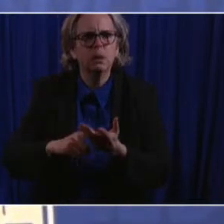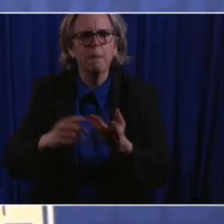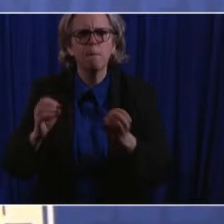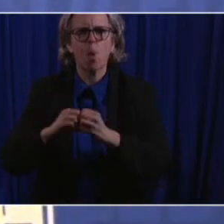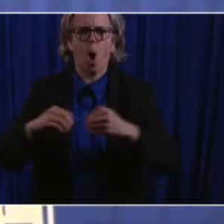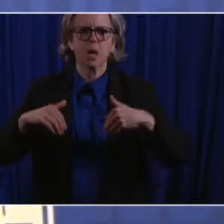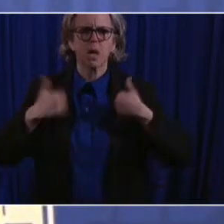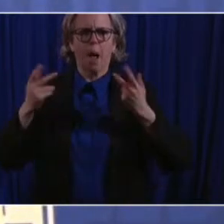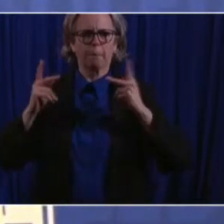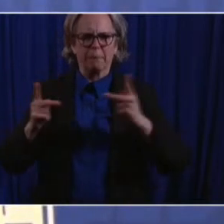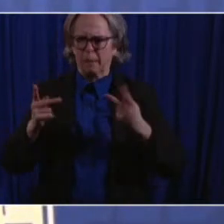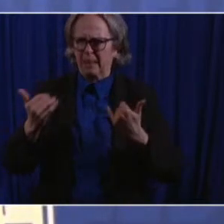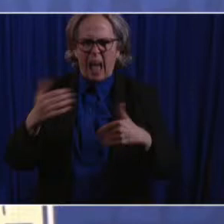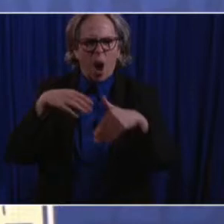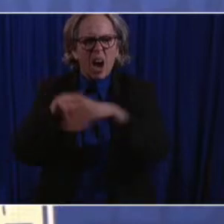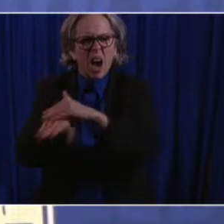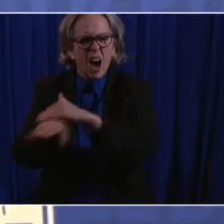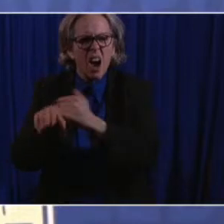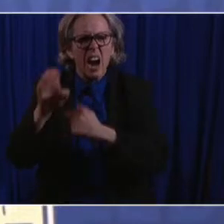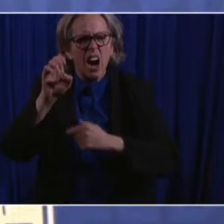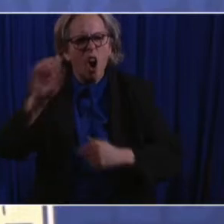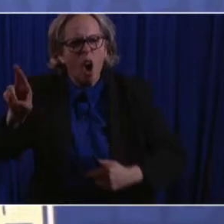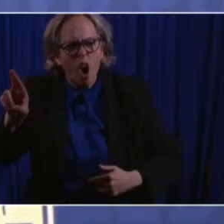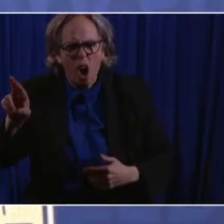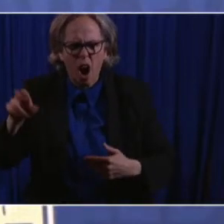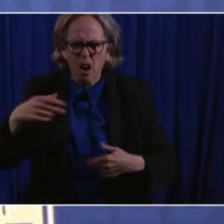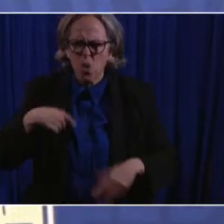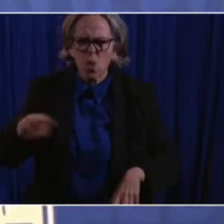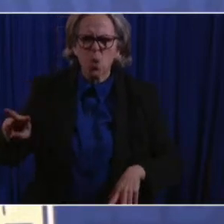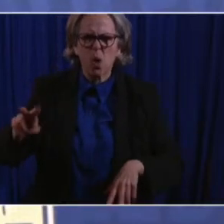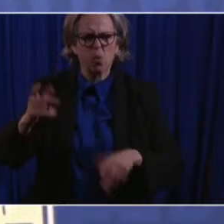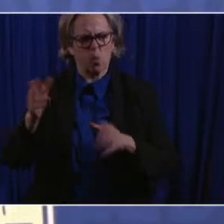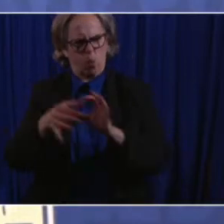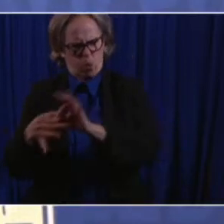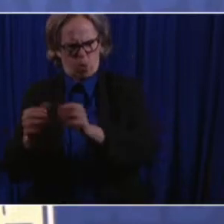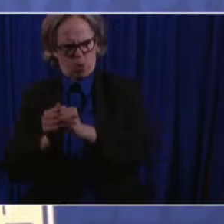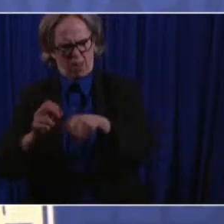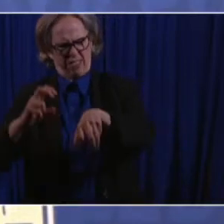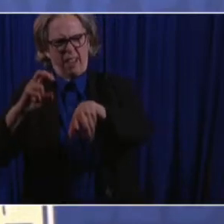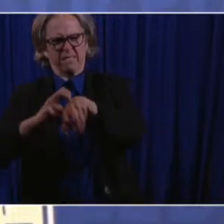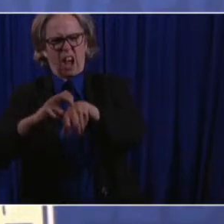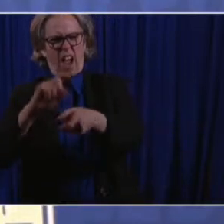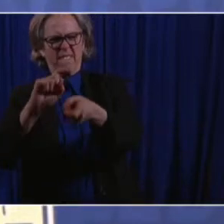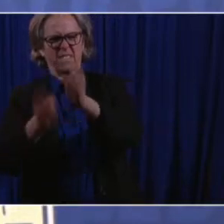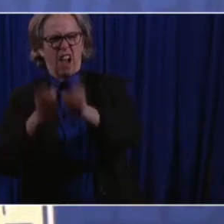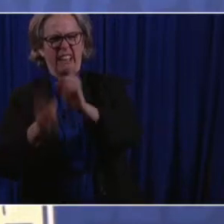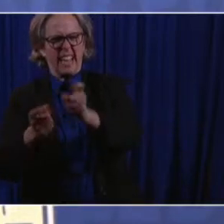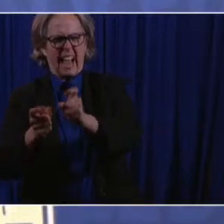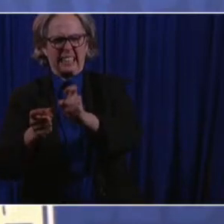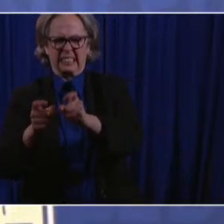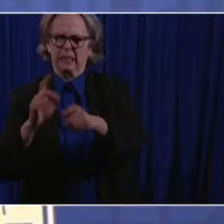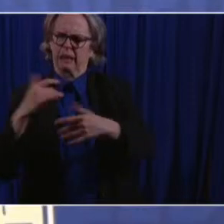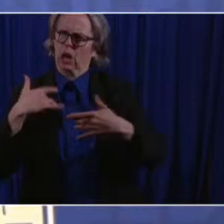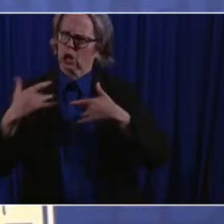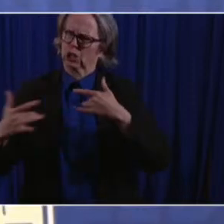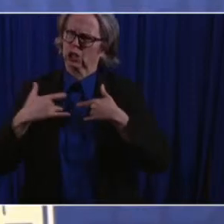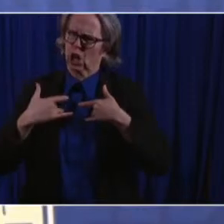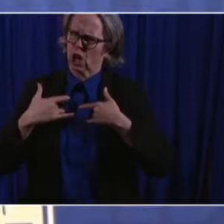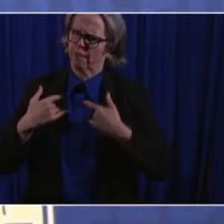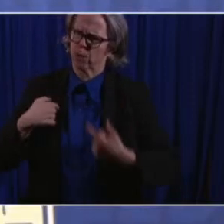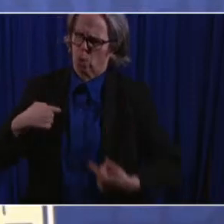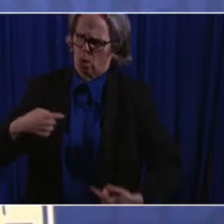virus have been well publicized and are a great source of concern. So based upon this, the University of